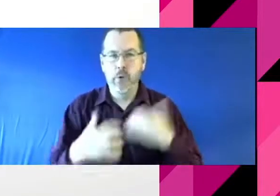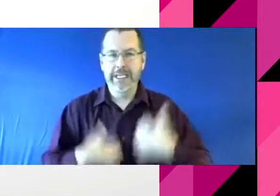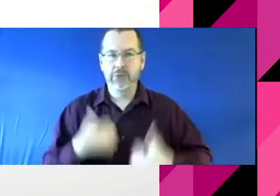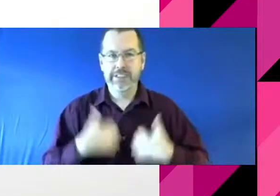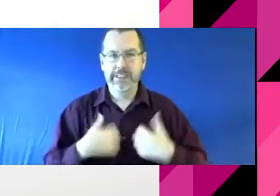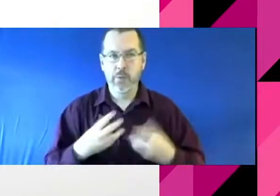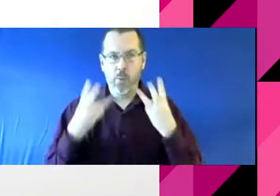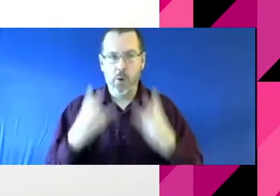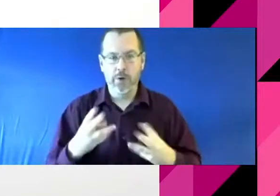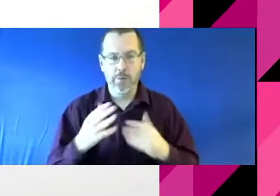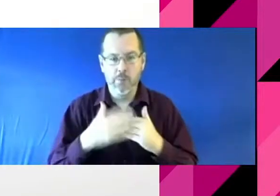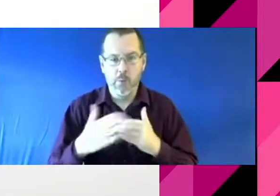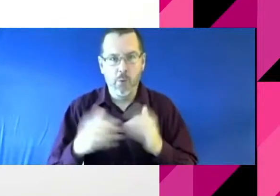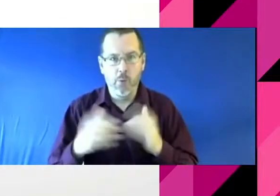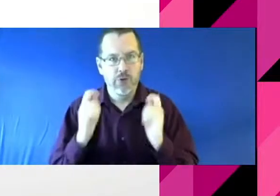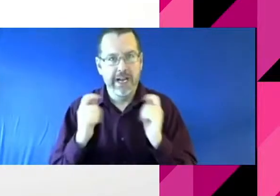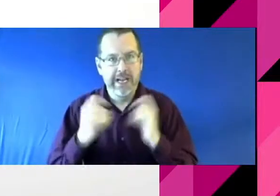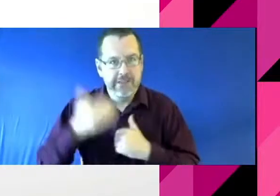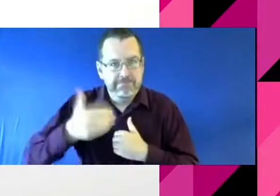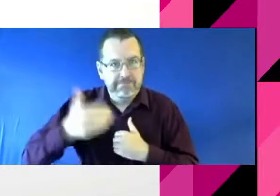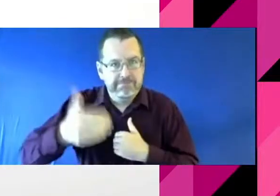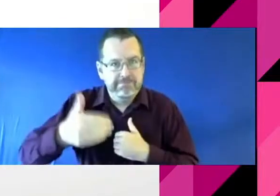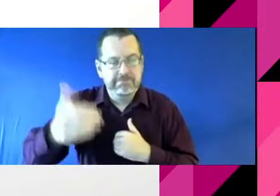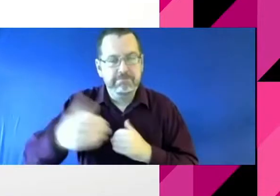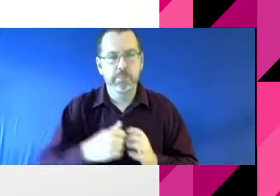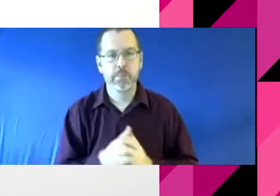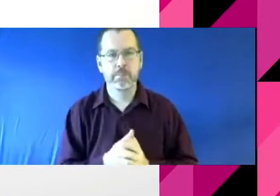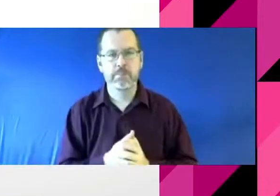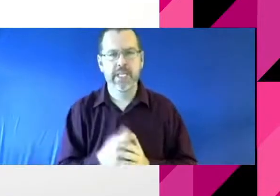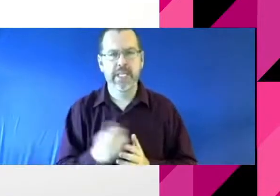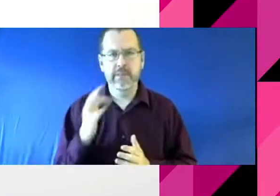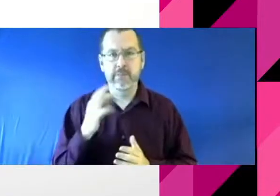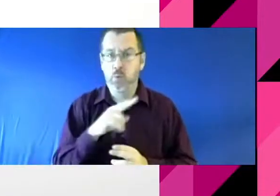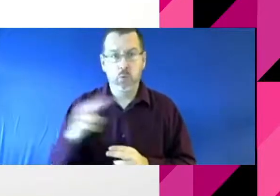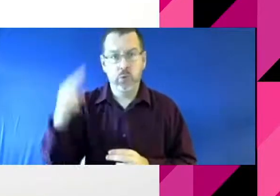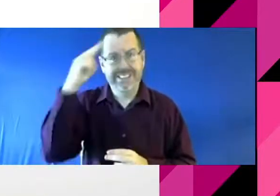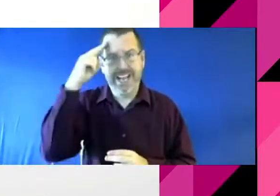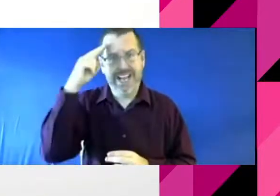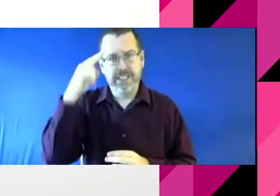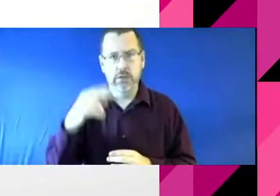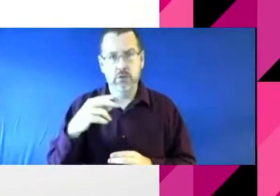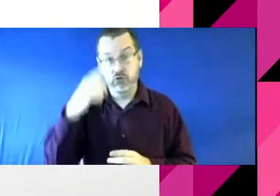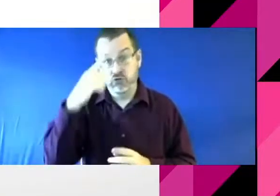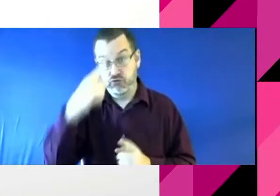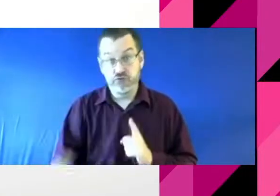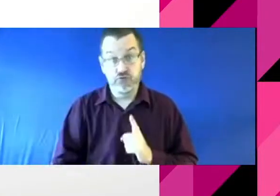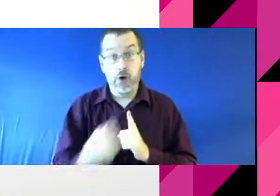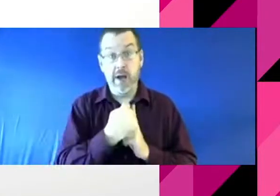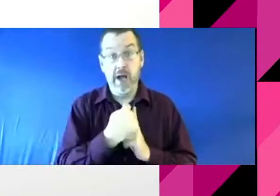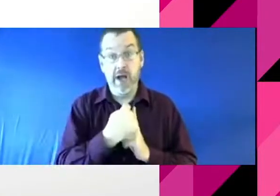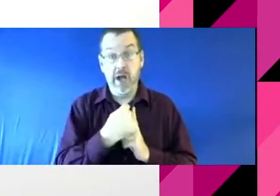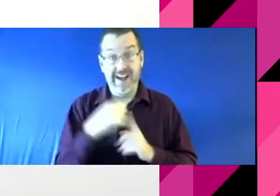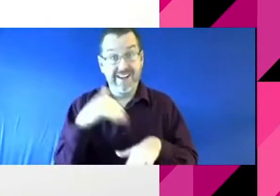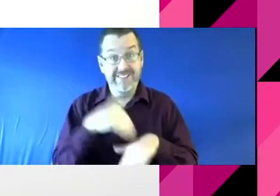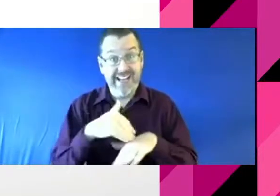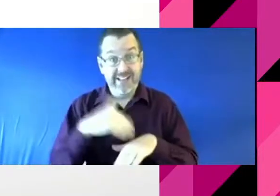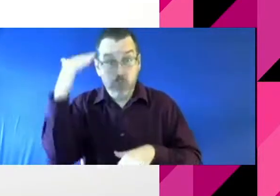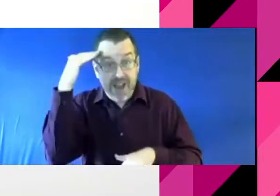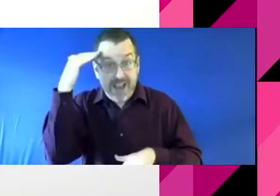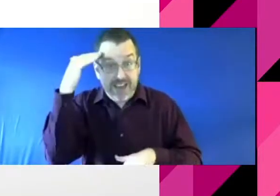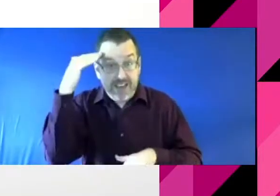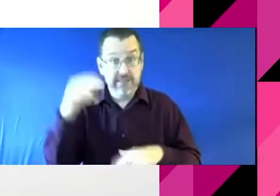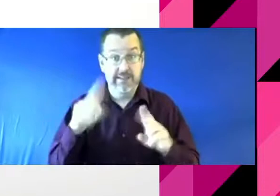think not understanding the effect of trauma on the brain and the ability to communicate